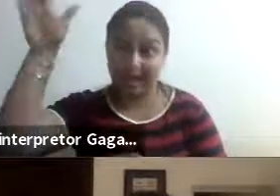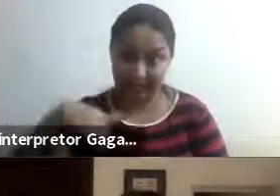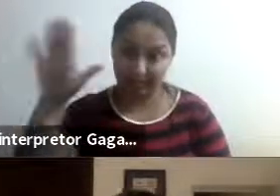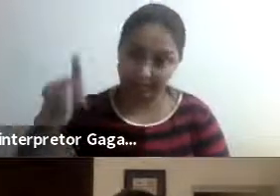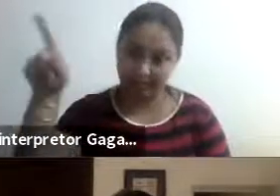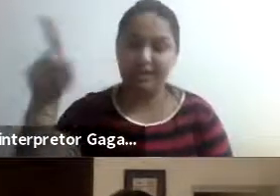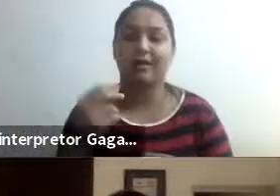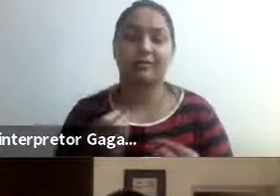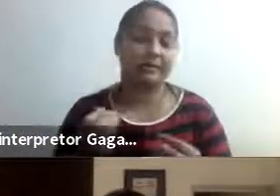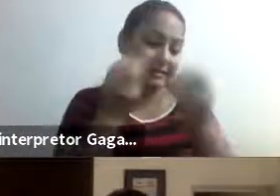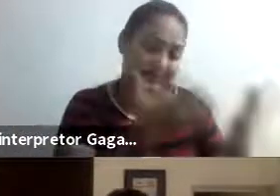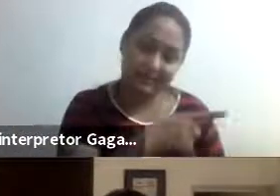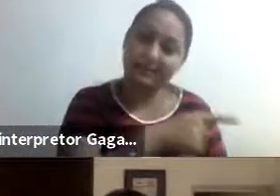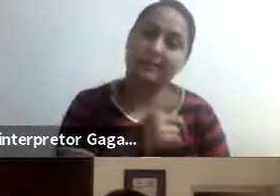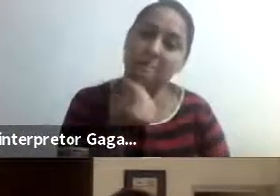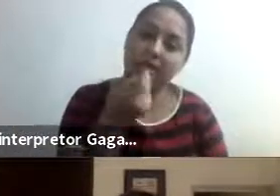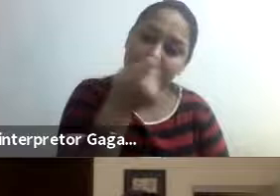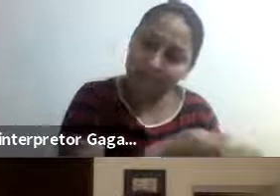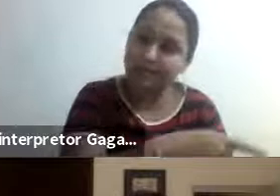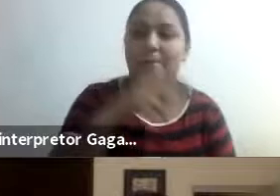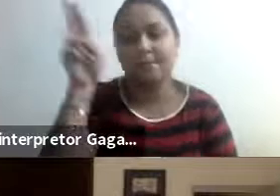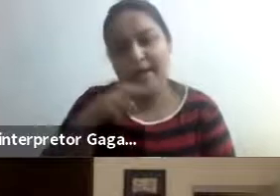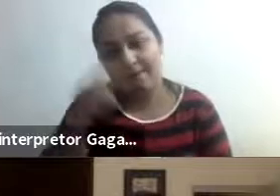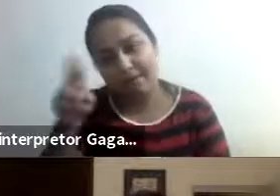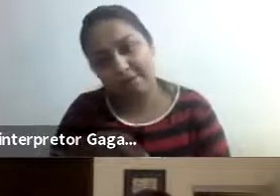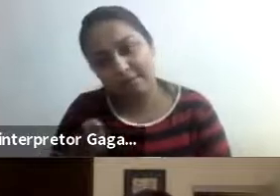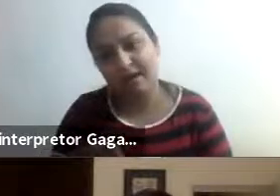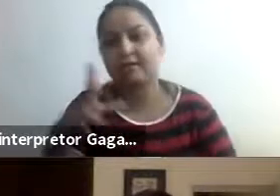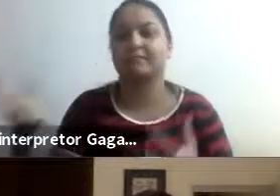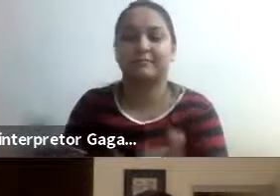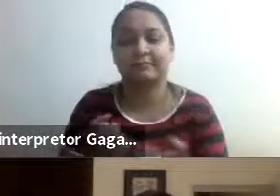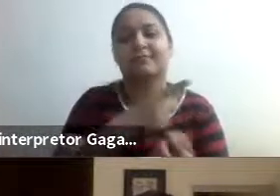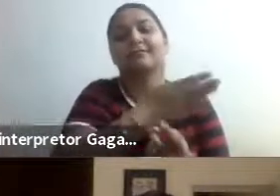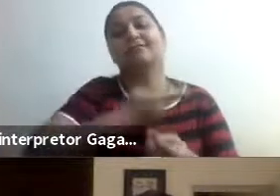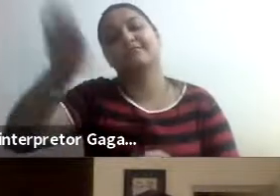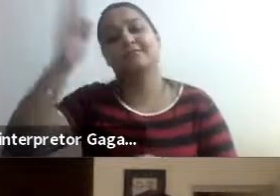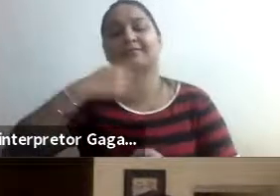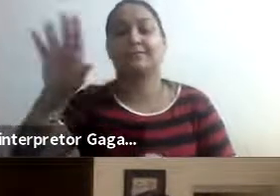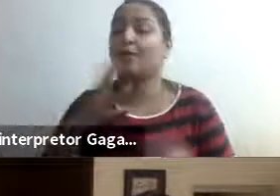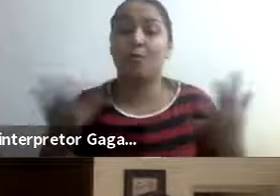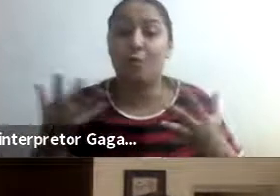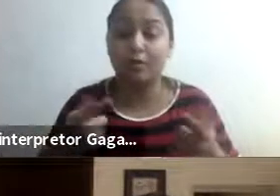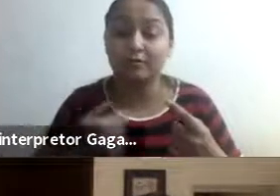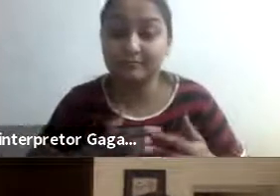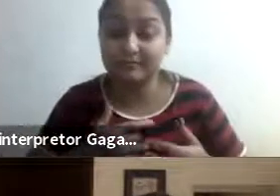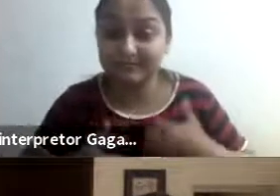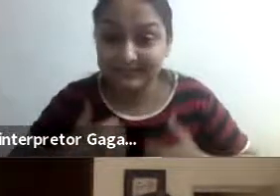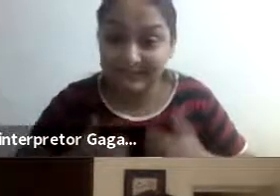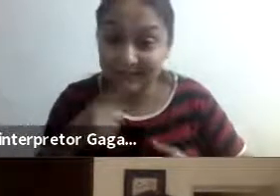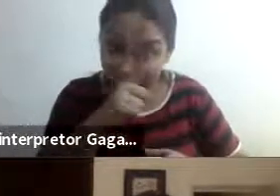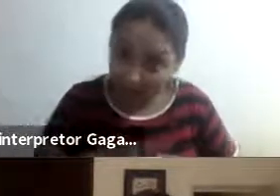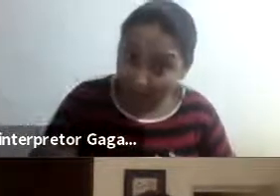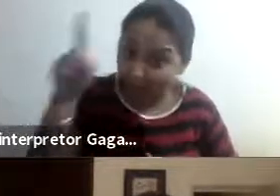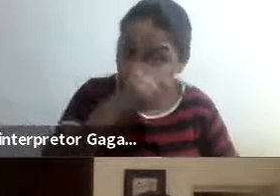brings supplies, and she paints. And when he goes away, she's not painting. What is interesting is that very few of these